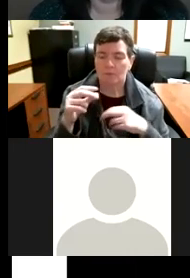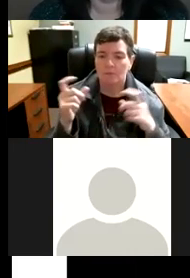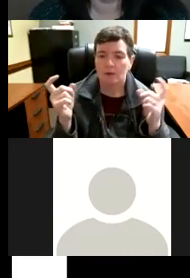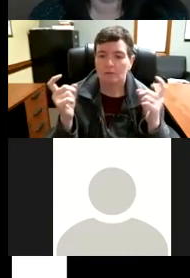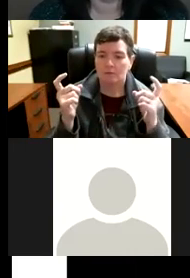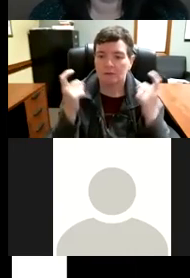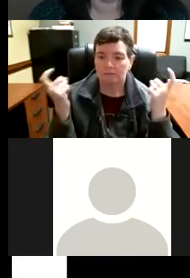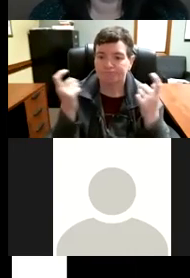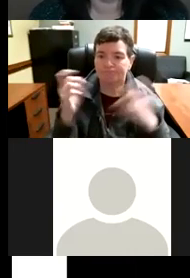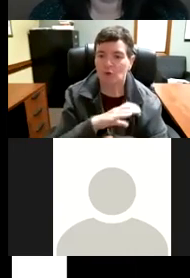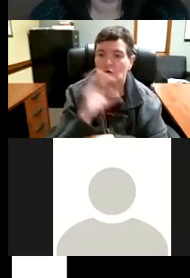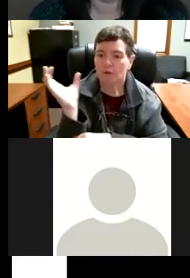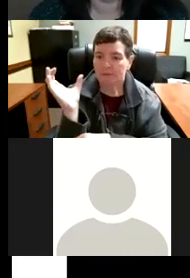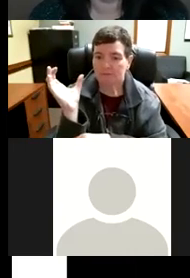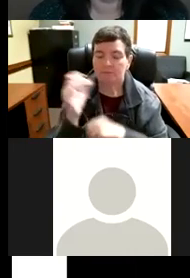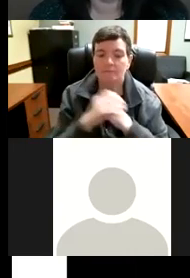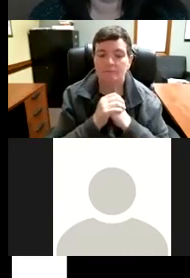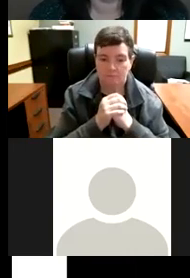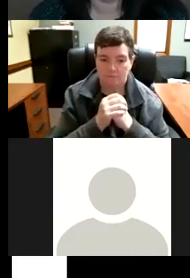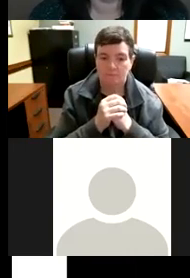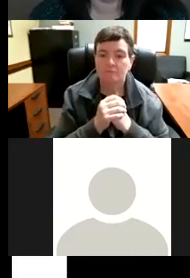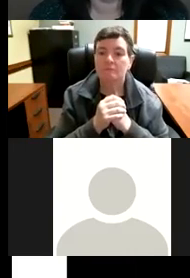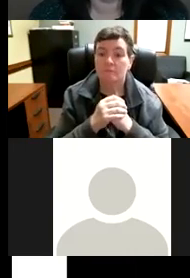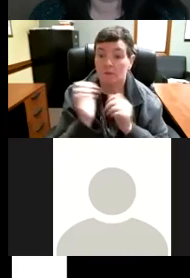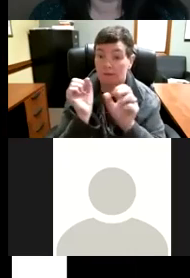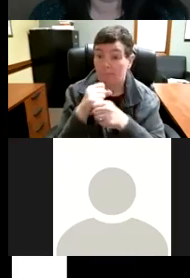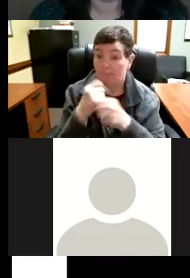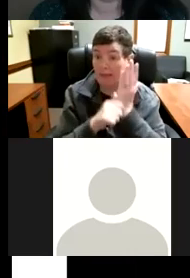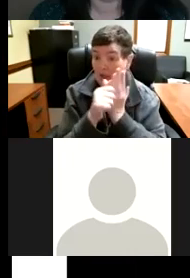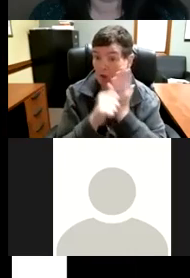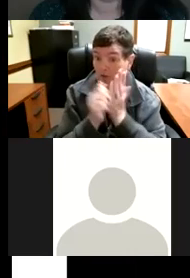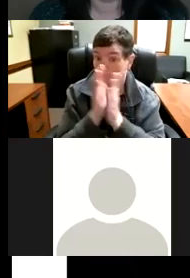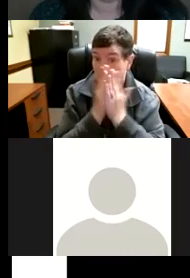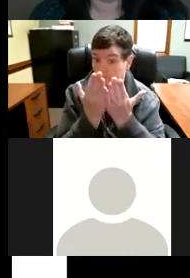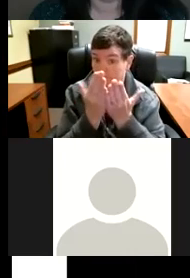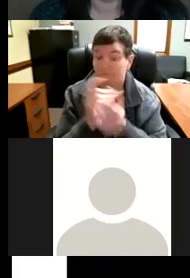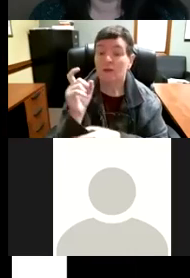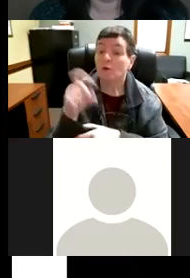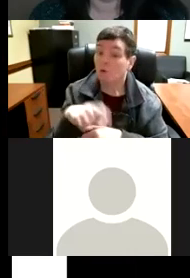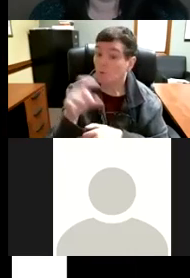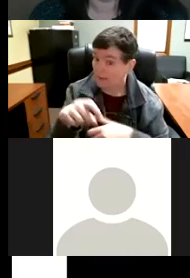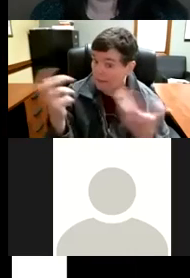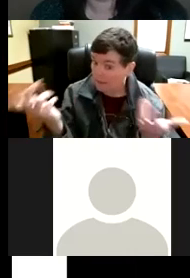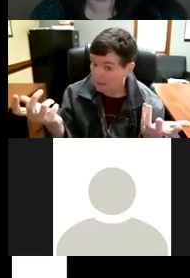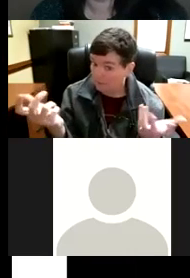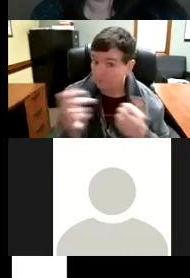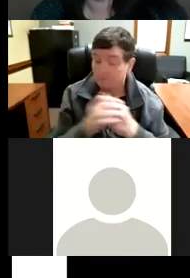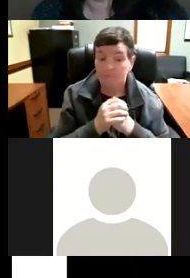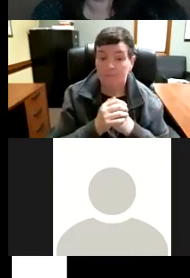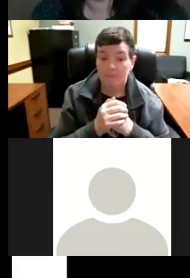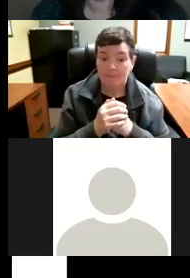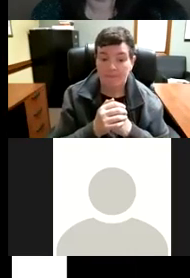Holiday. Christmas. Yes. And we're making a card, so you need,